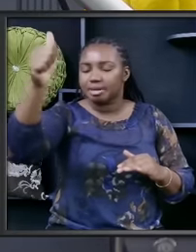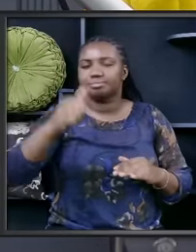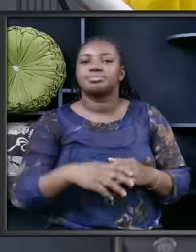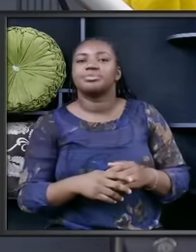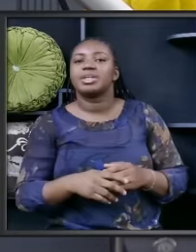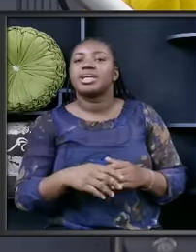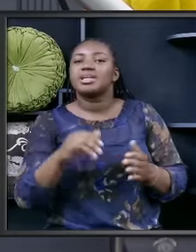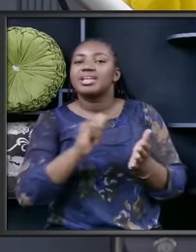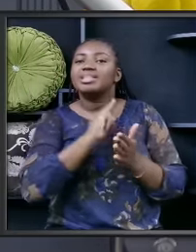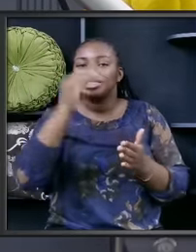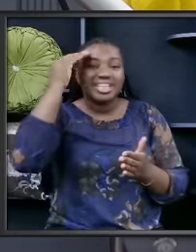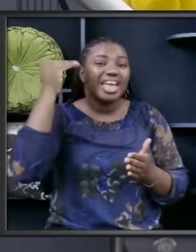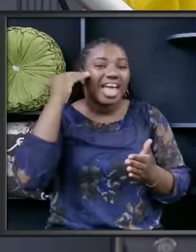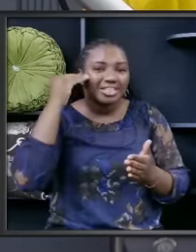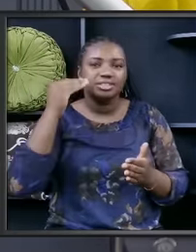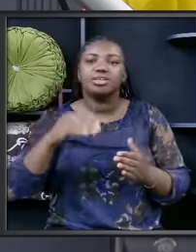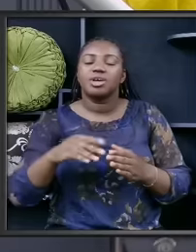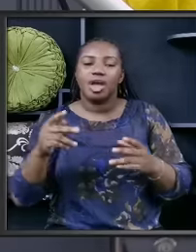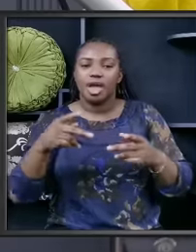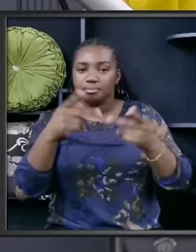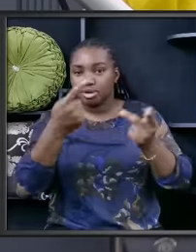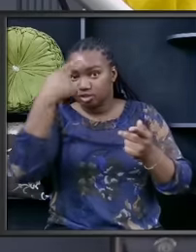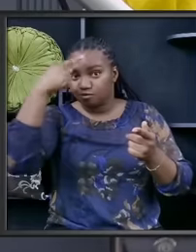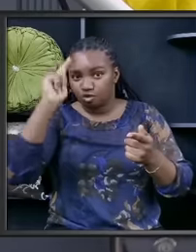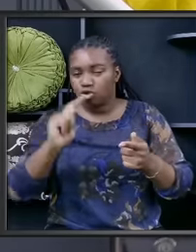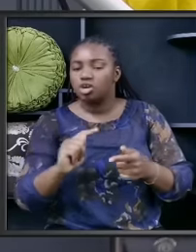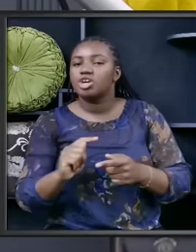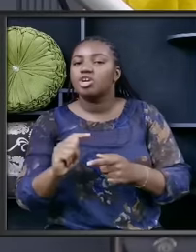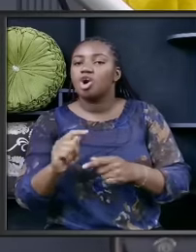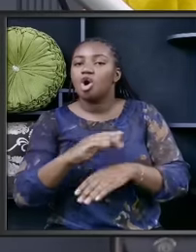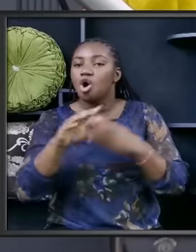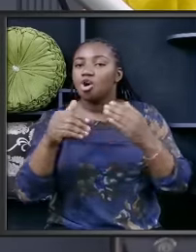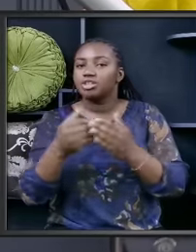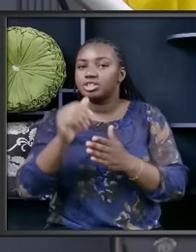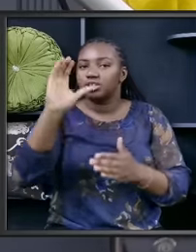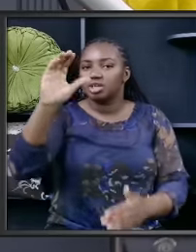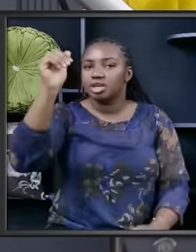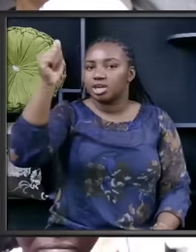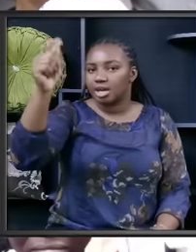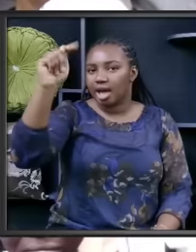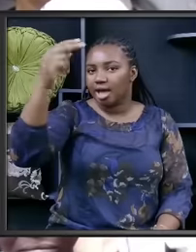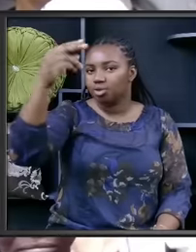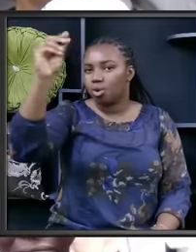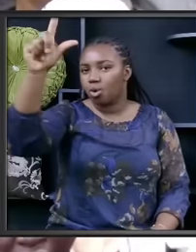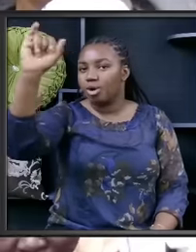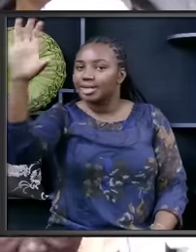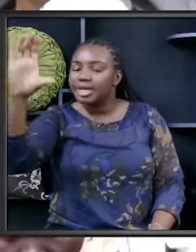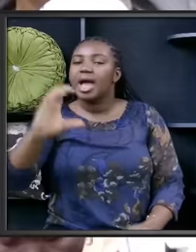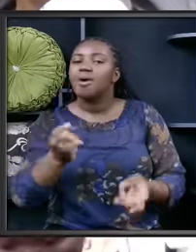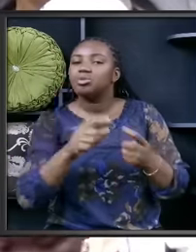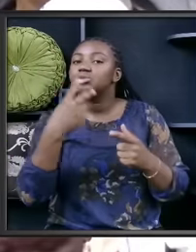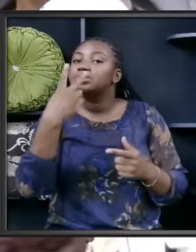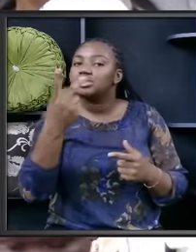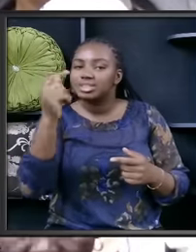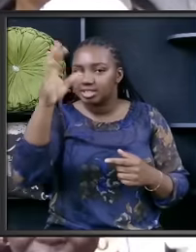Church for the whole state. Mm. Now I enter, I say, I want to see Father Moore. The Monsignor, where they in charge. Now I go tell